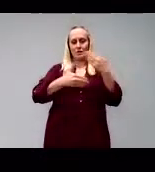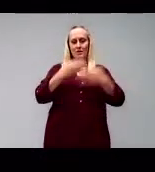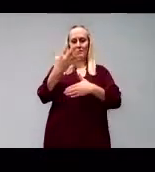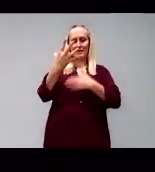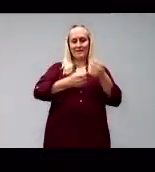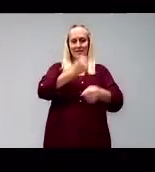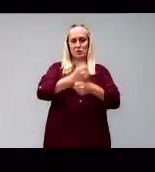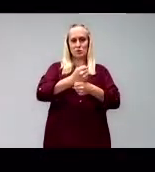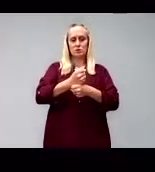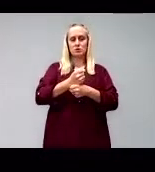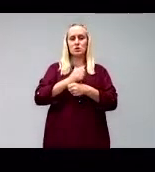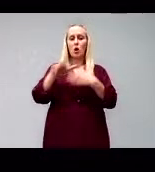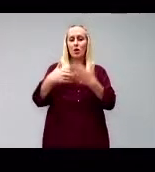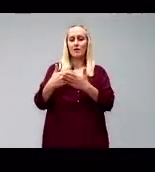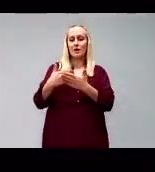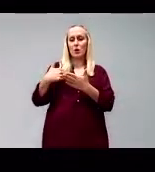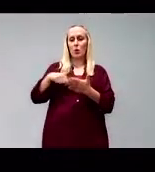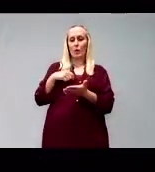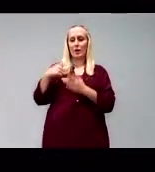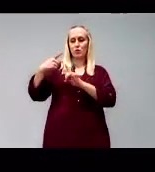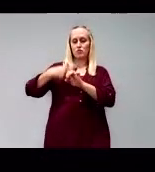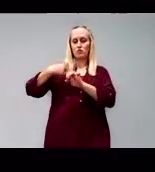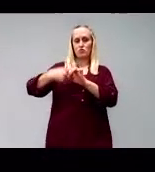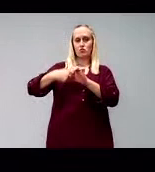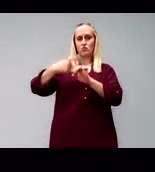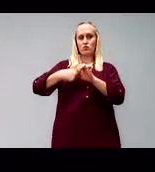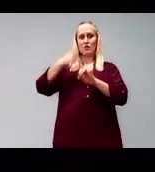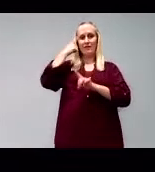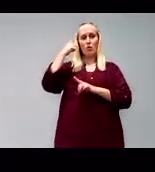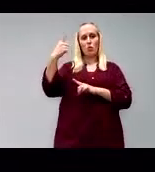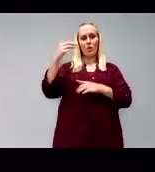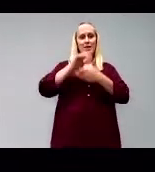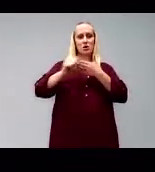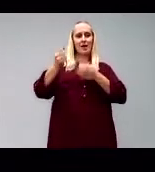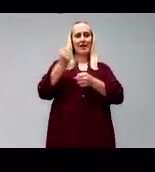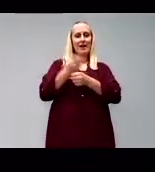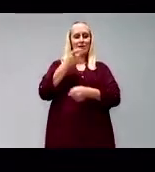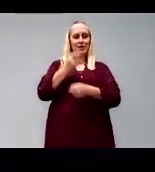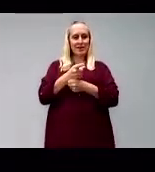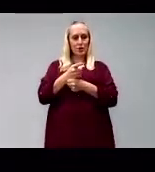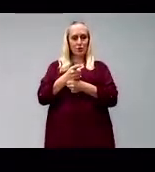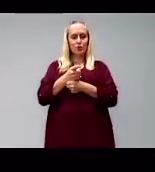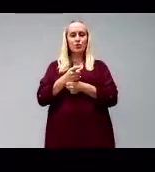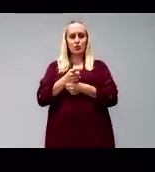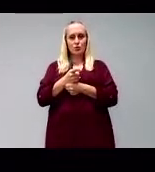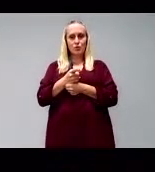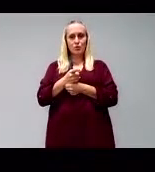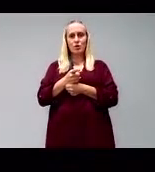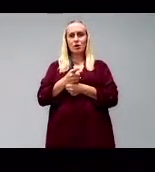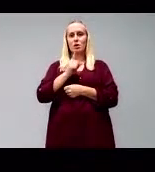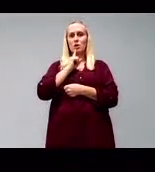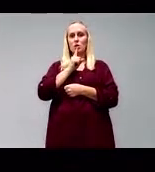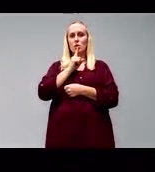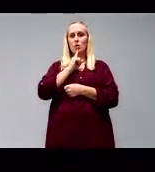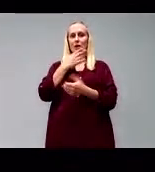leased it all to the Salem-Keizer Public Schools for $1 a year, which, as it turns out, is a really good